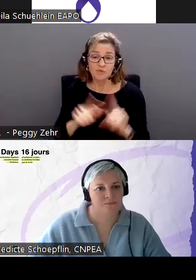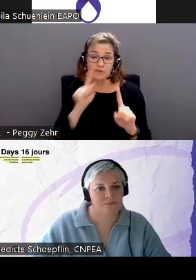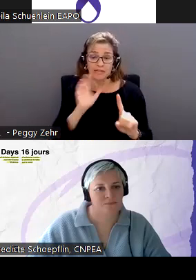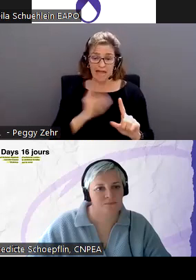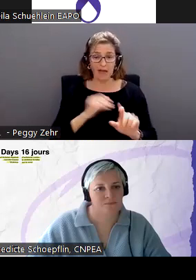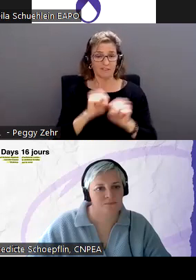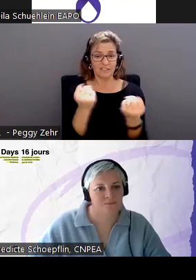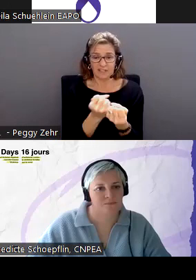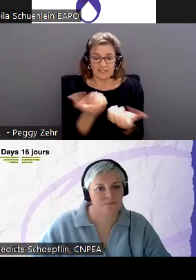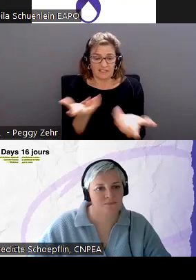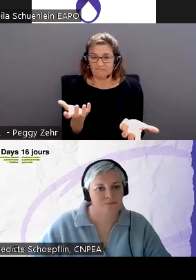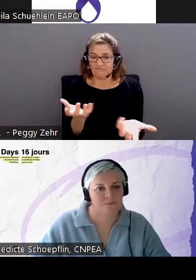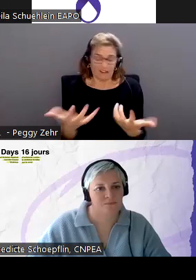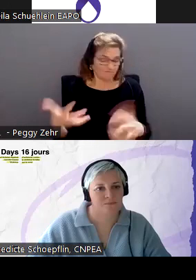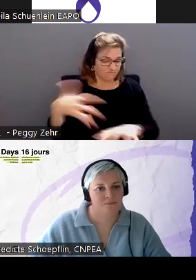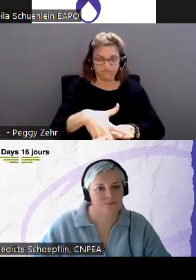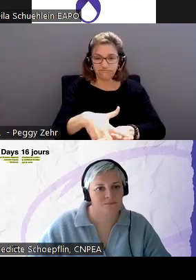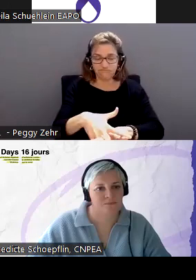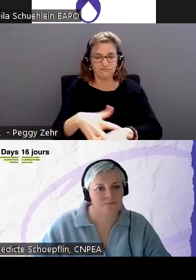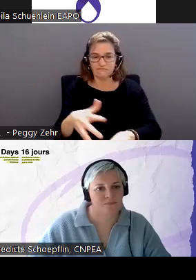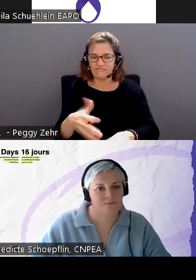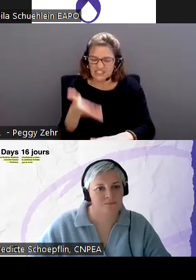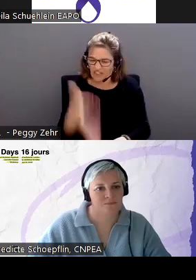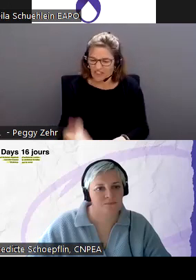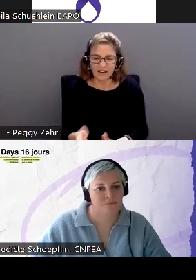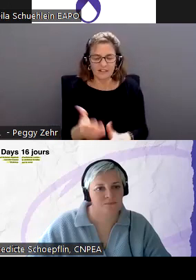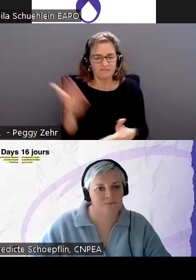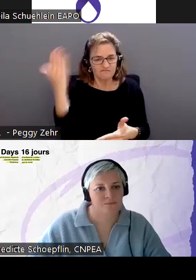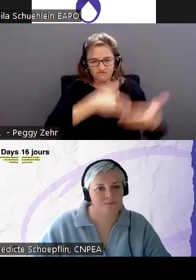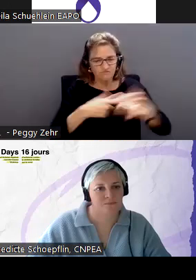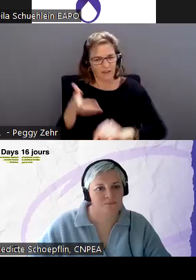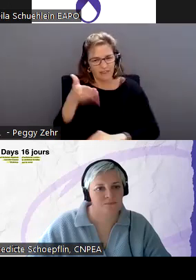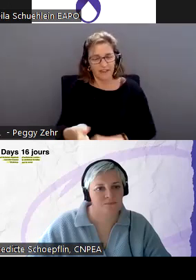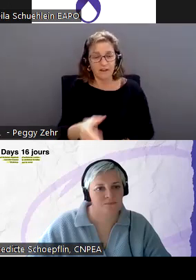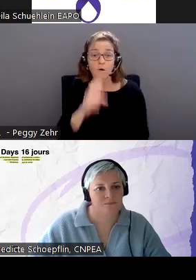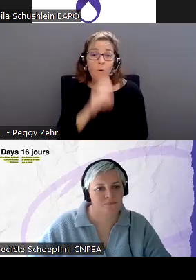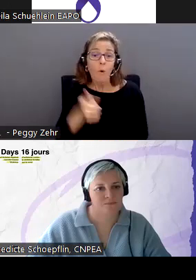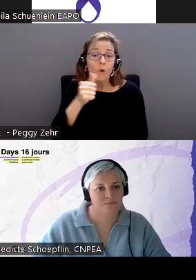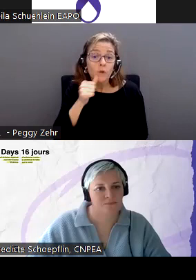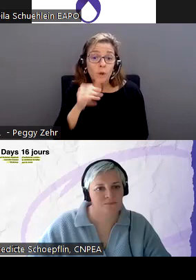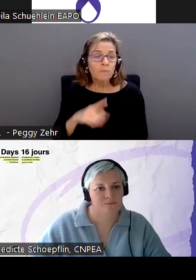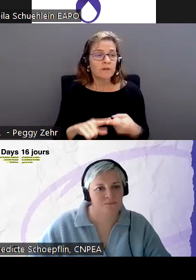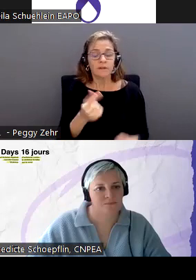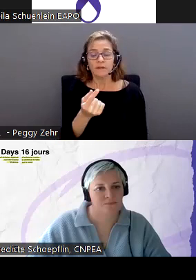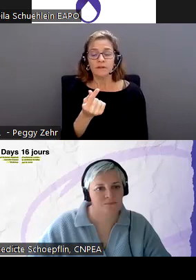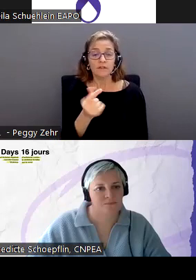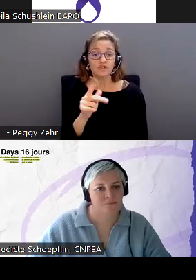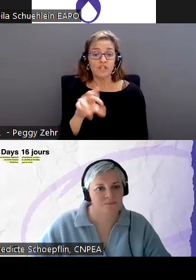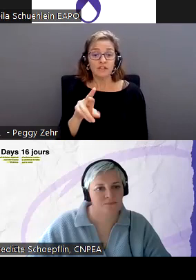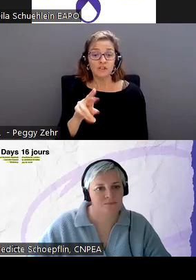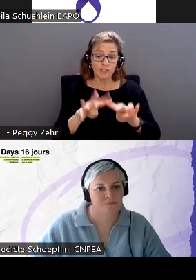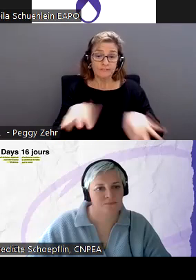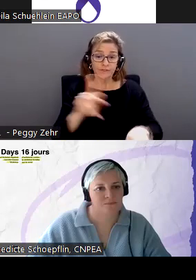society, and older women's, gender diverse people the lives are hidden